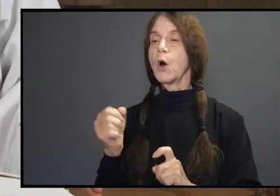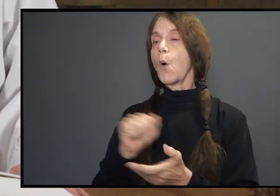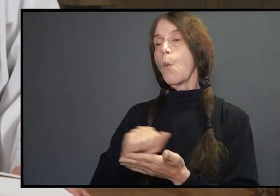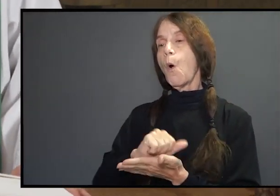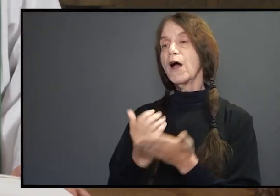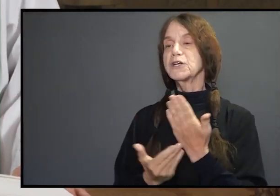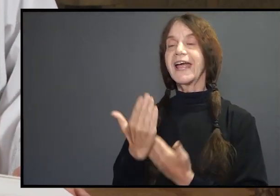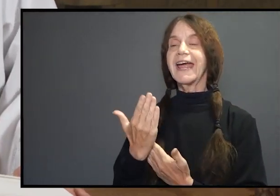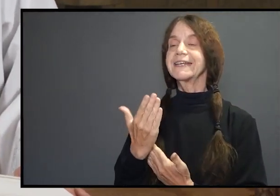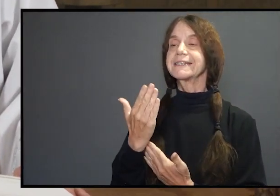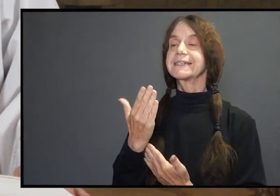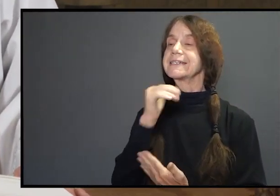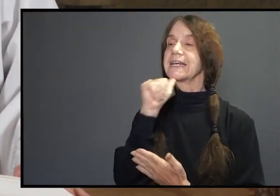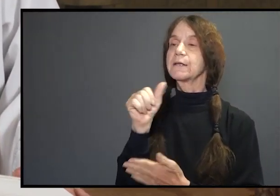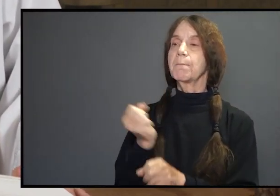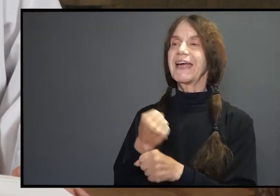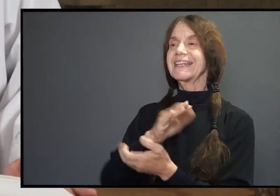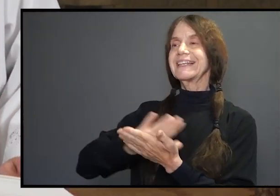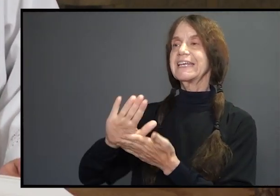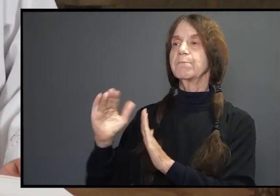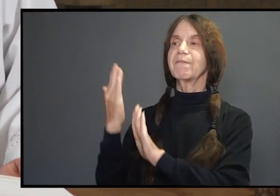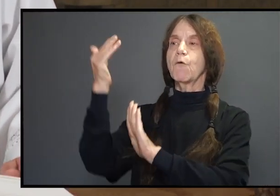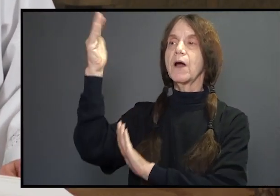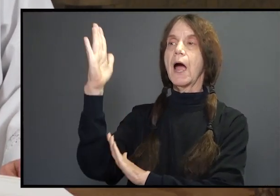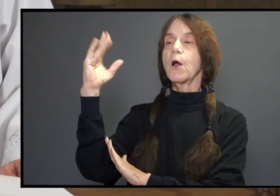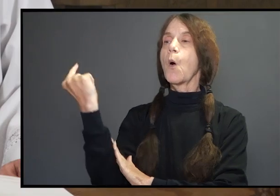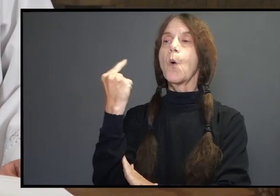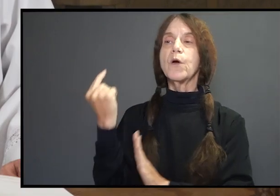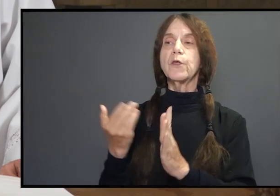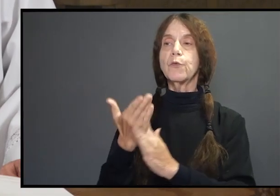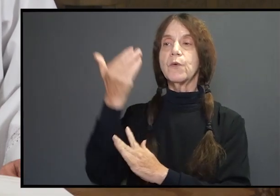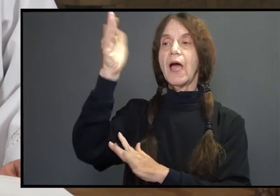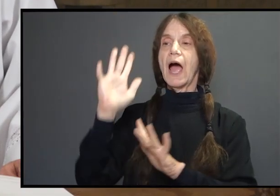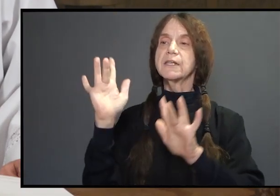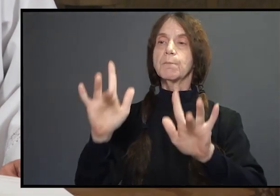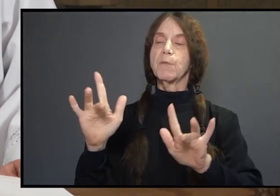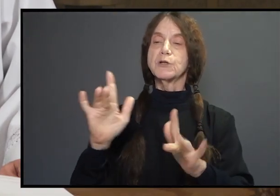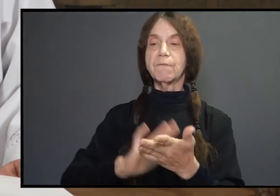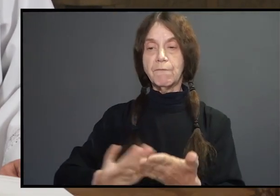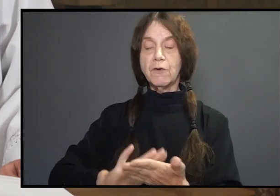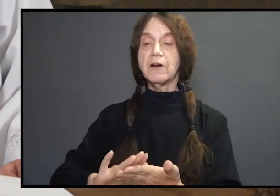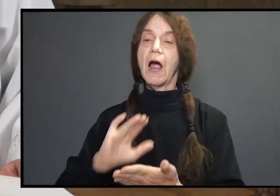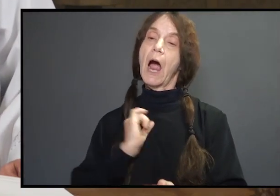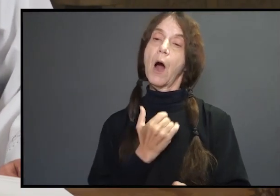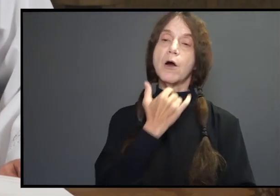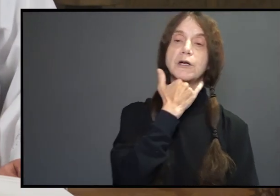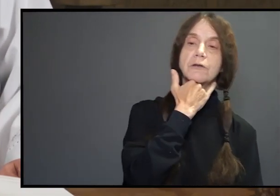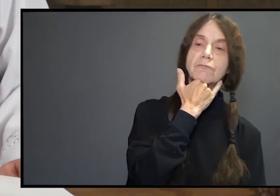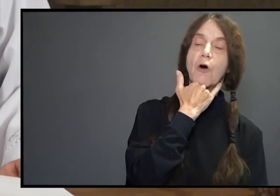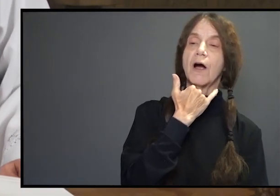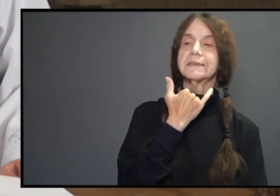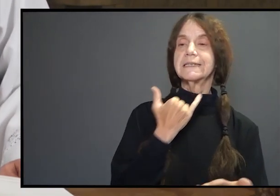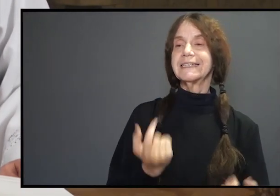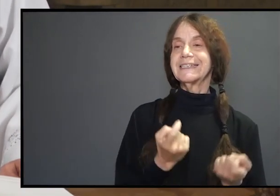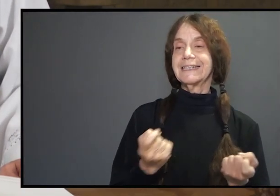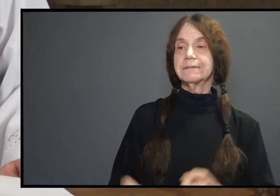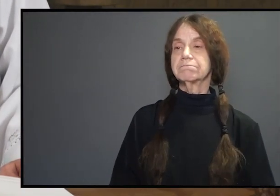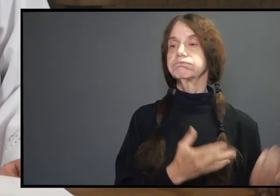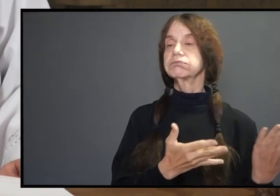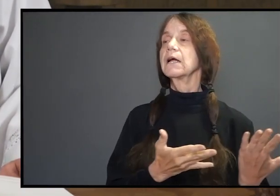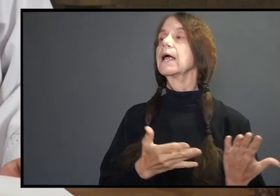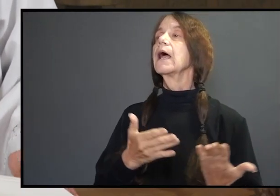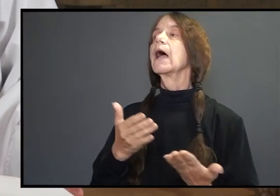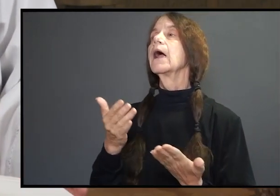for fellowship with God. Only through God's merciful forgiveness are defiled hands and hearts joined to